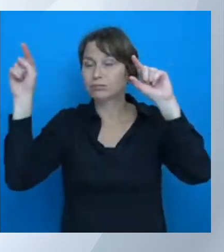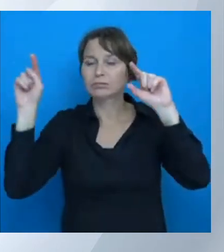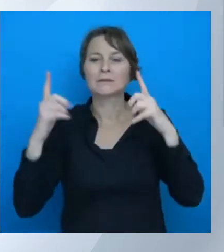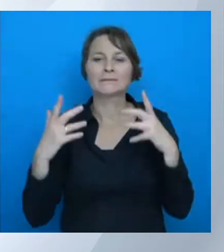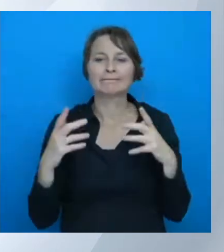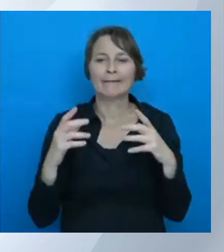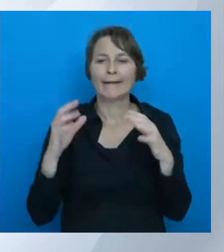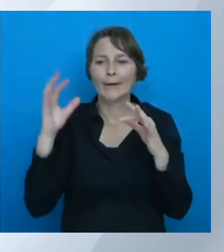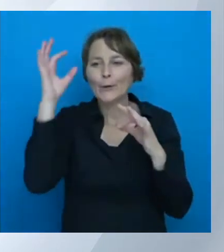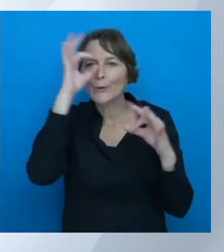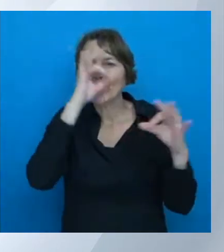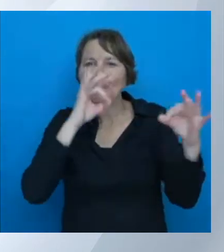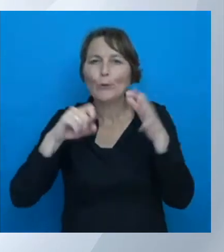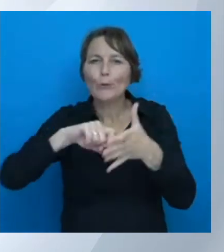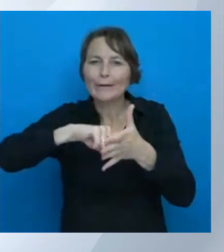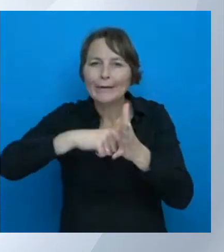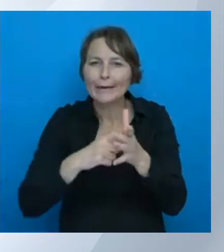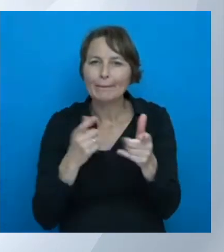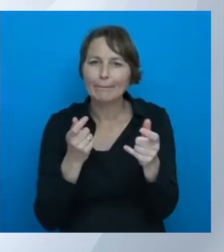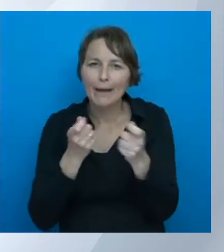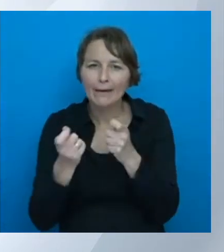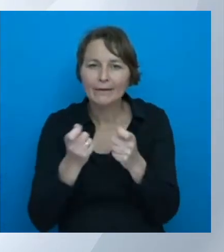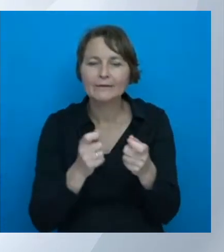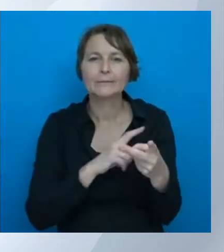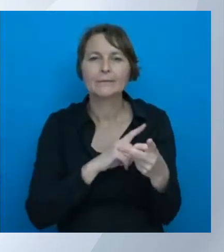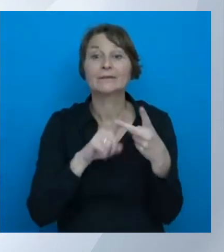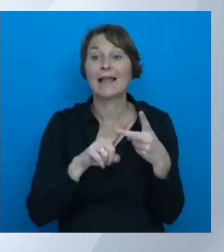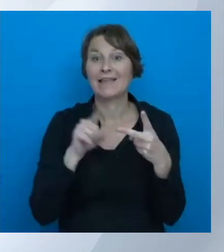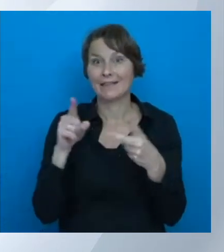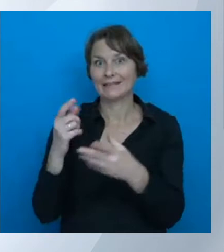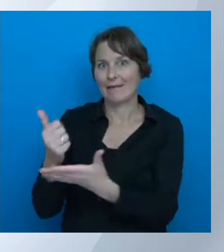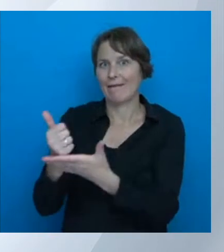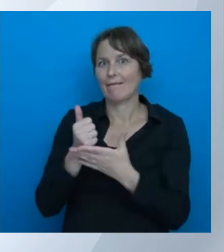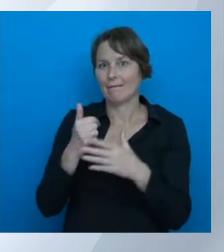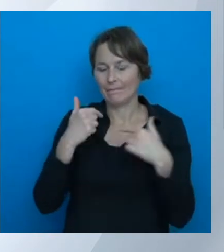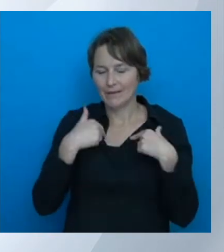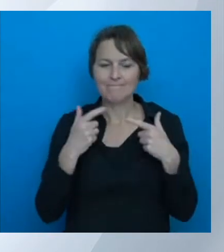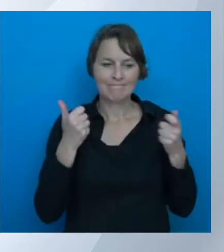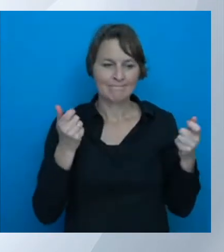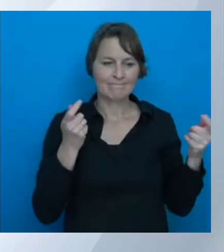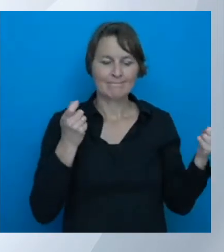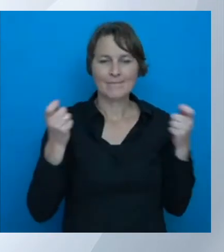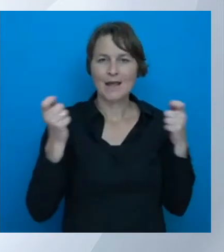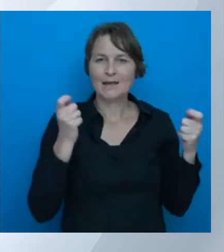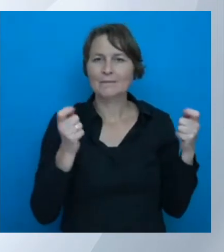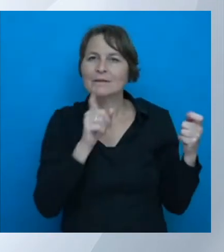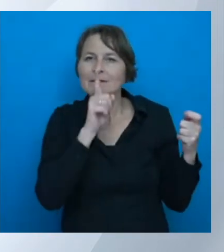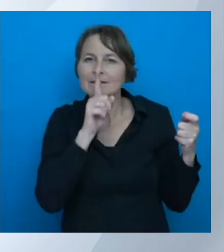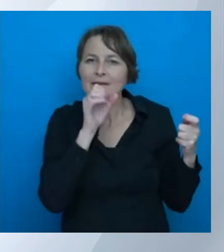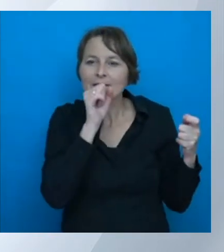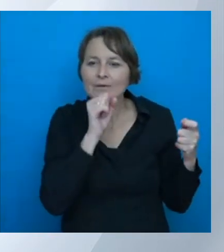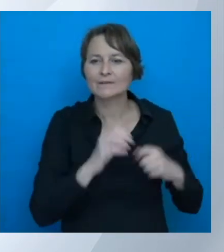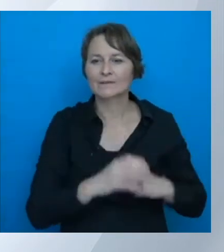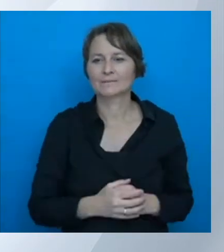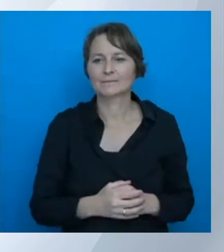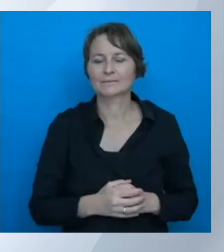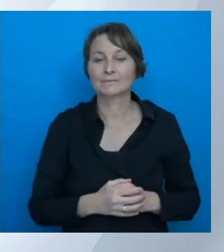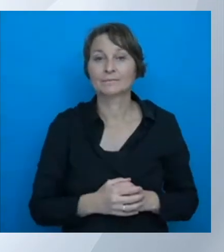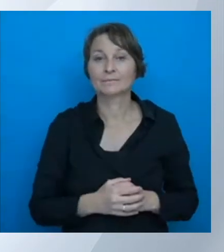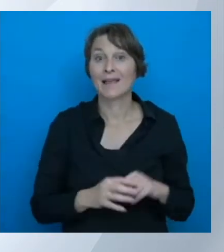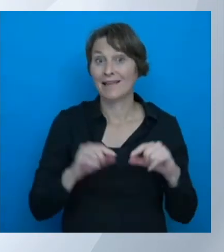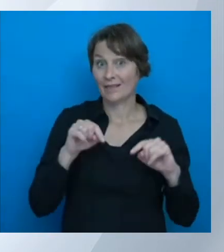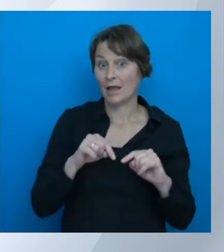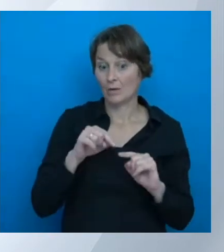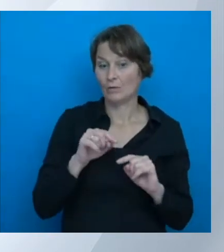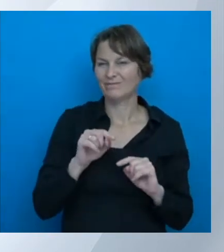Management. This helped me to do the secret management. And with the latest release of 0.9, I can also do a